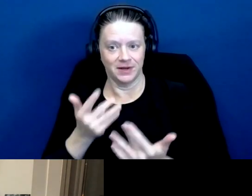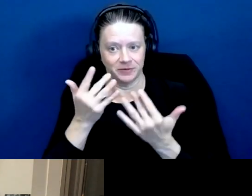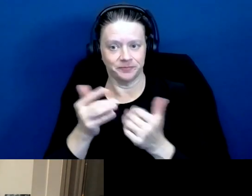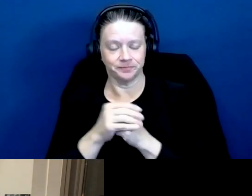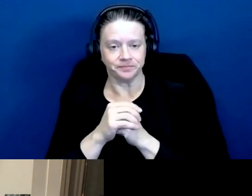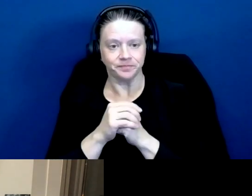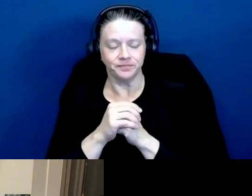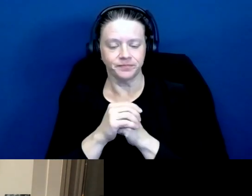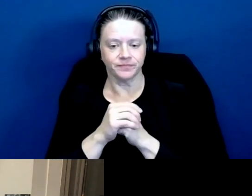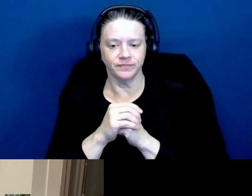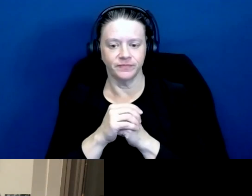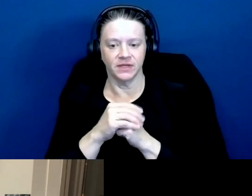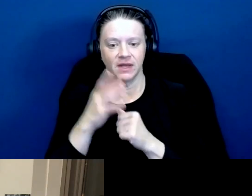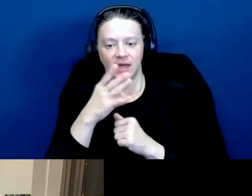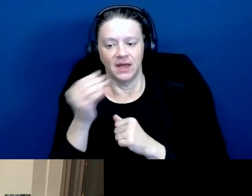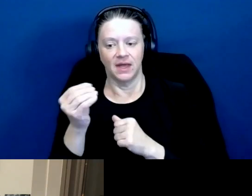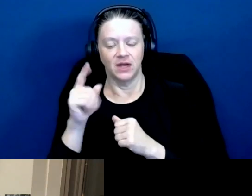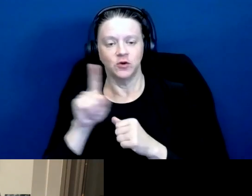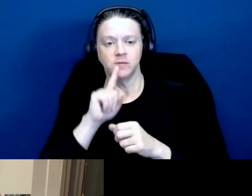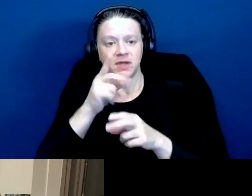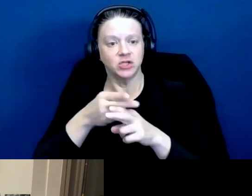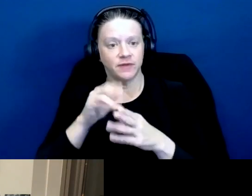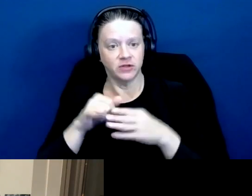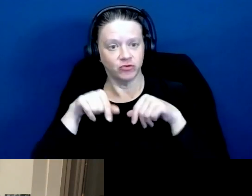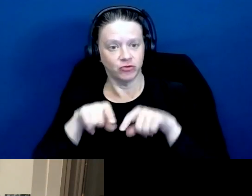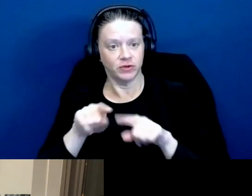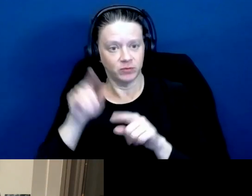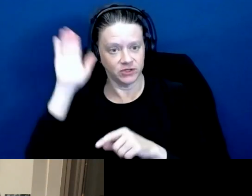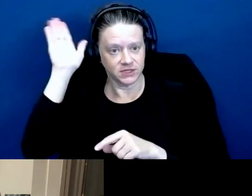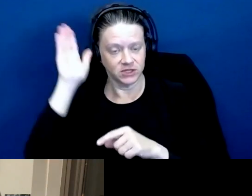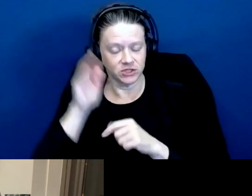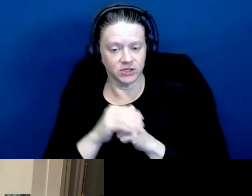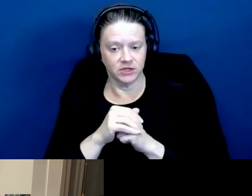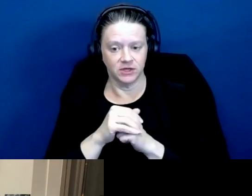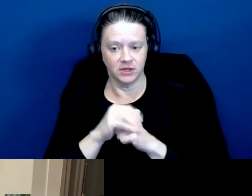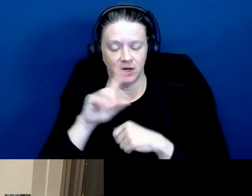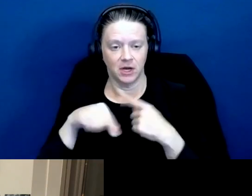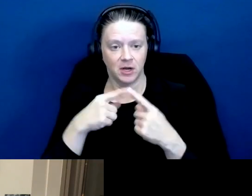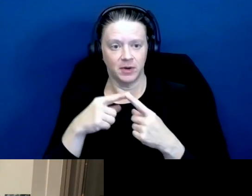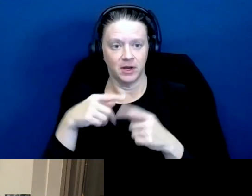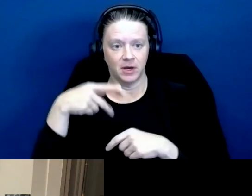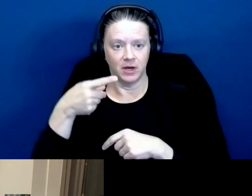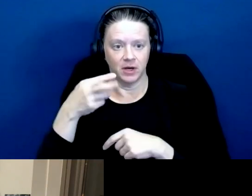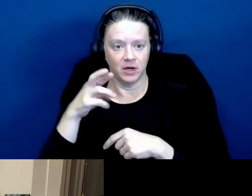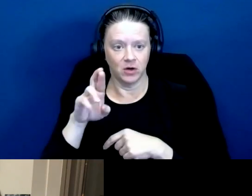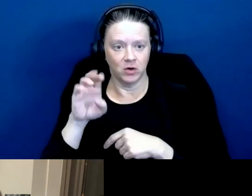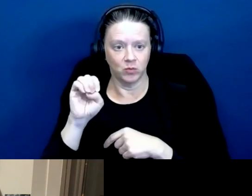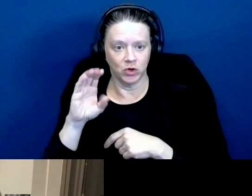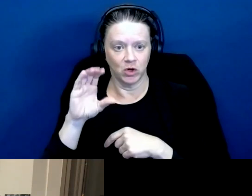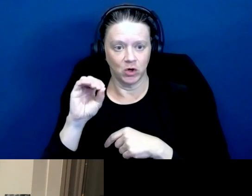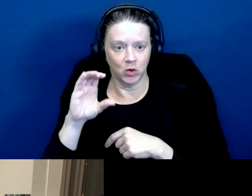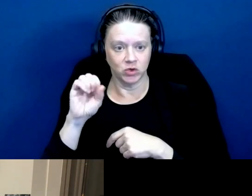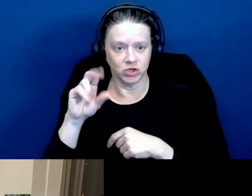then, so this you mentioned this during the presentation about precocious puberty. If somebody's